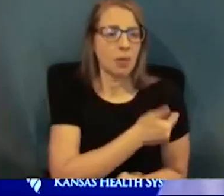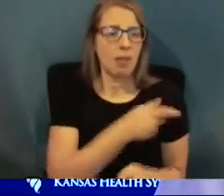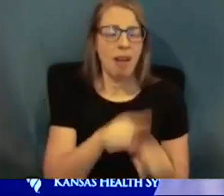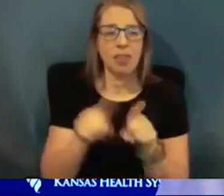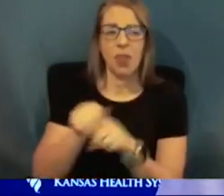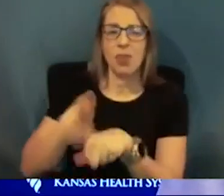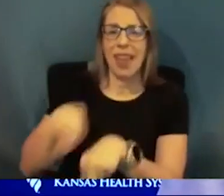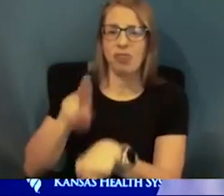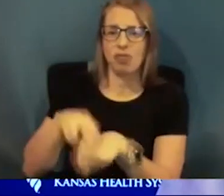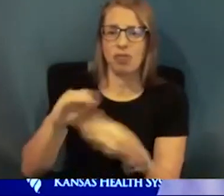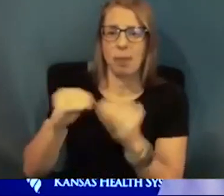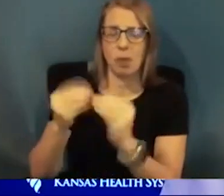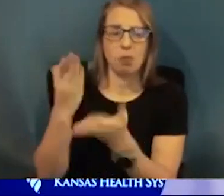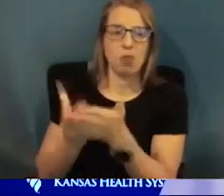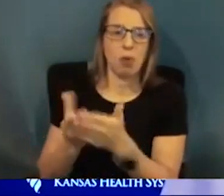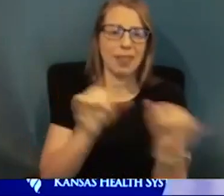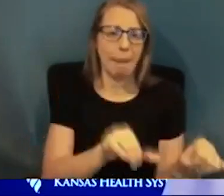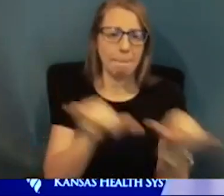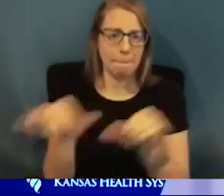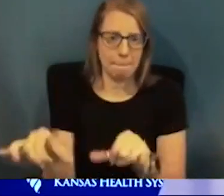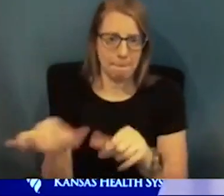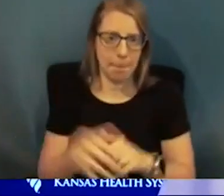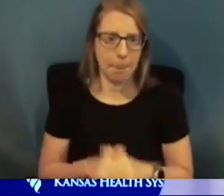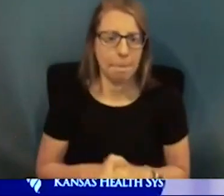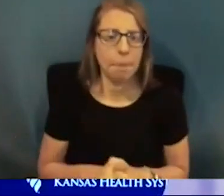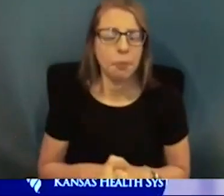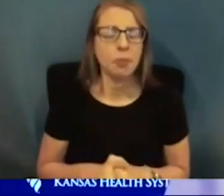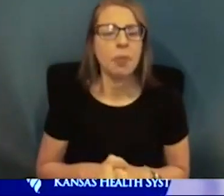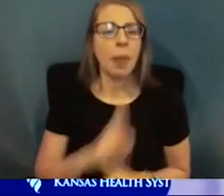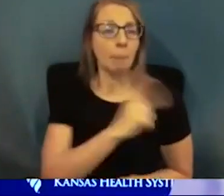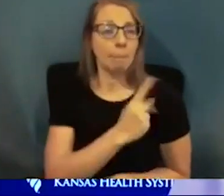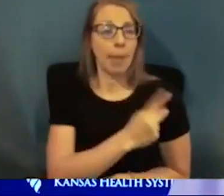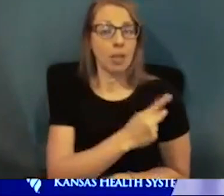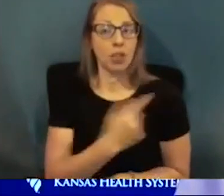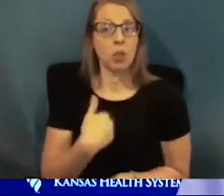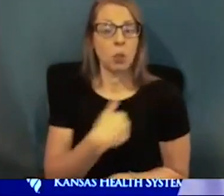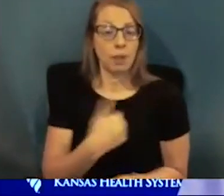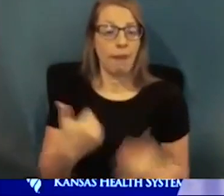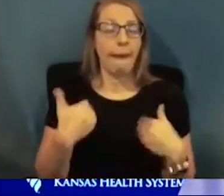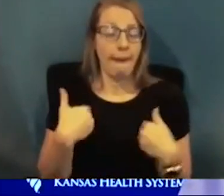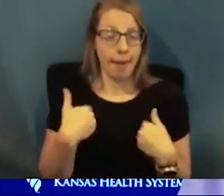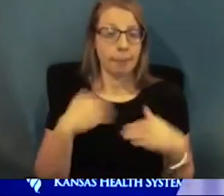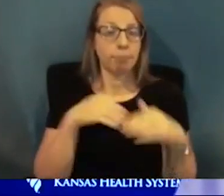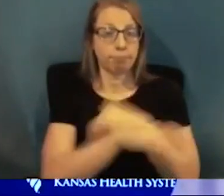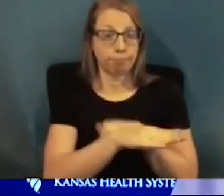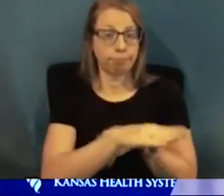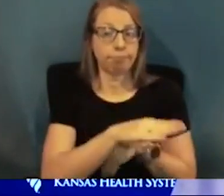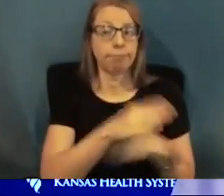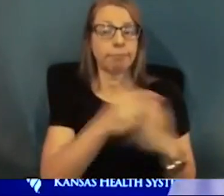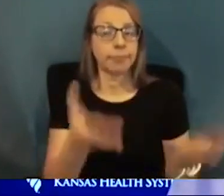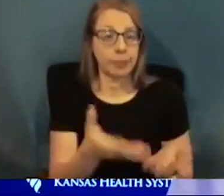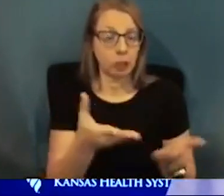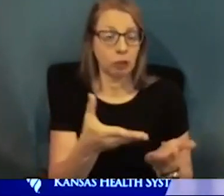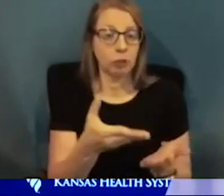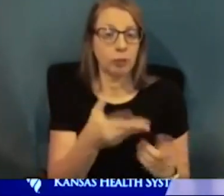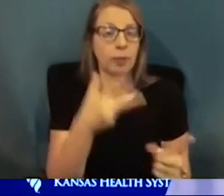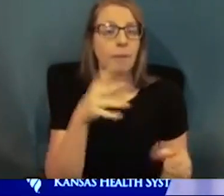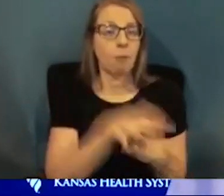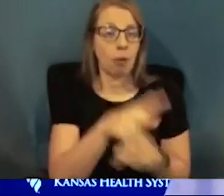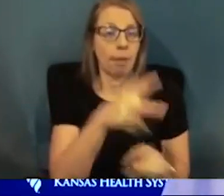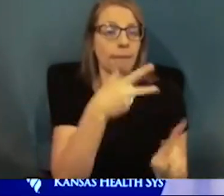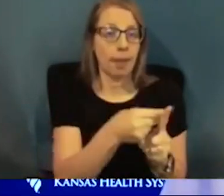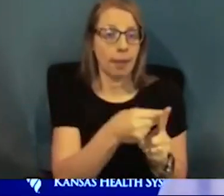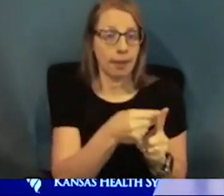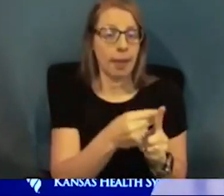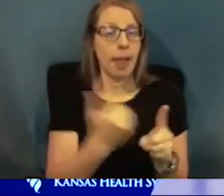well. Yes, but the patients that we have had that have been here and have been fully vaccinated do have